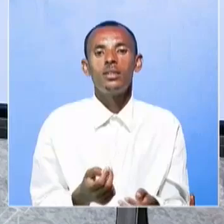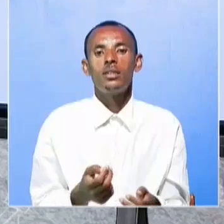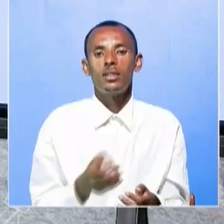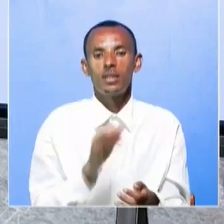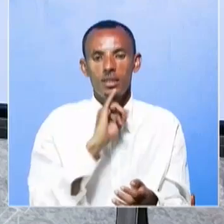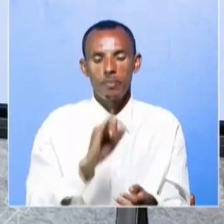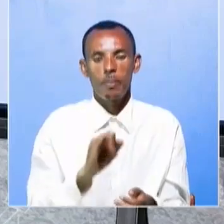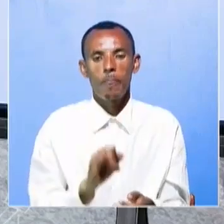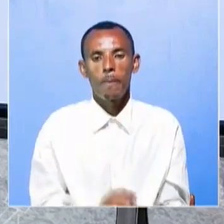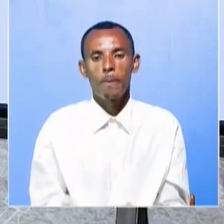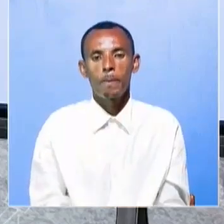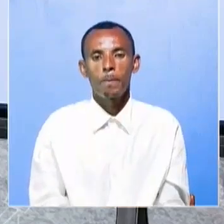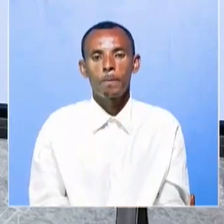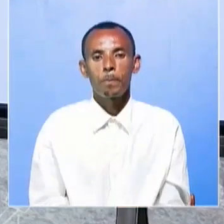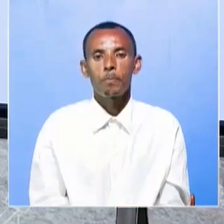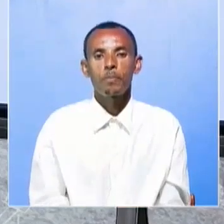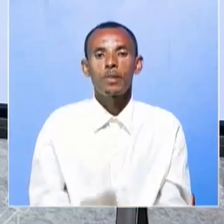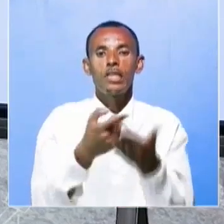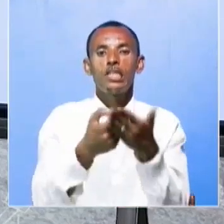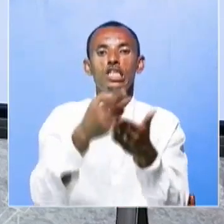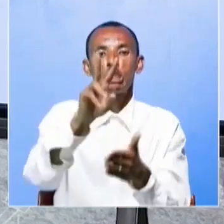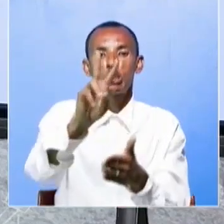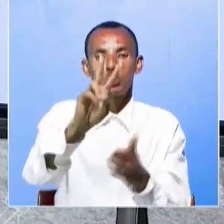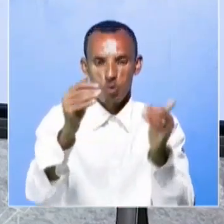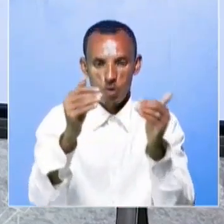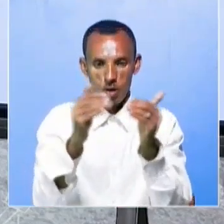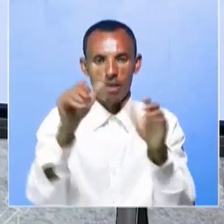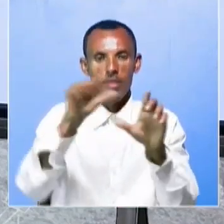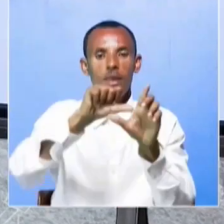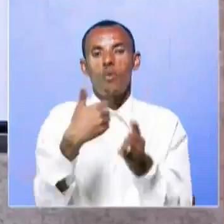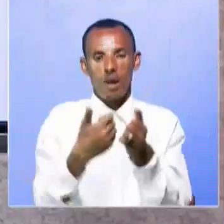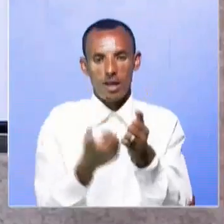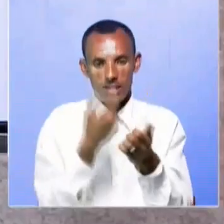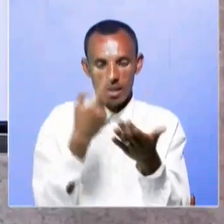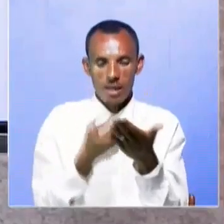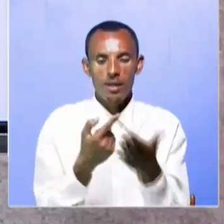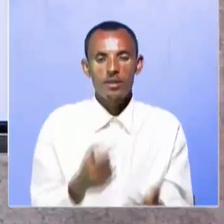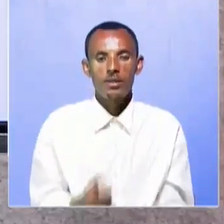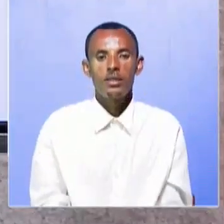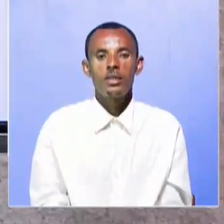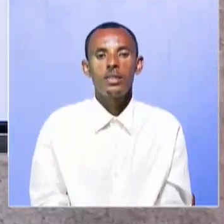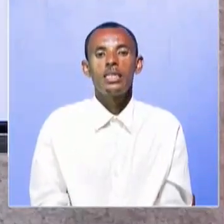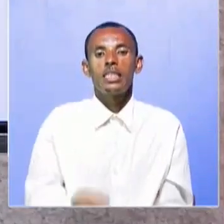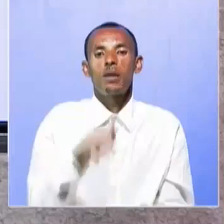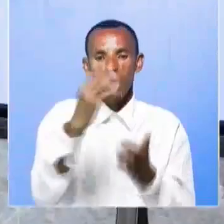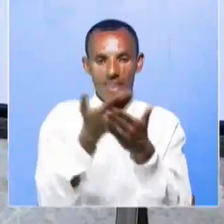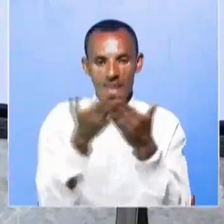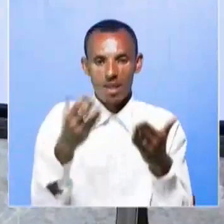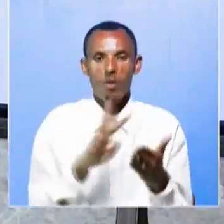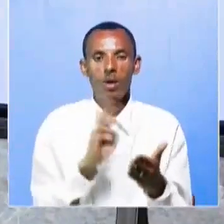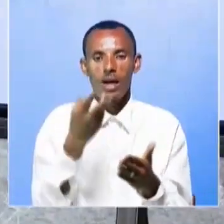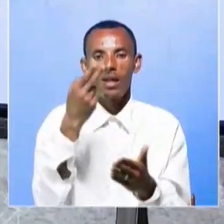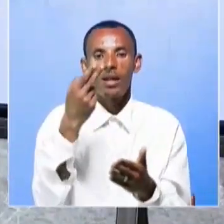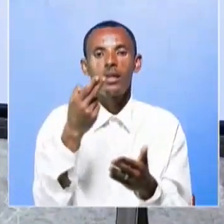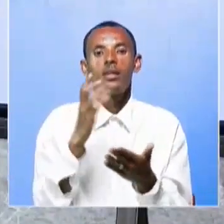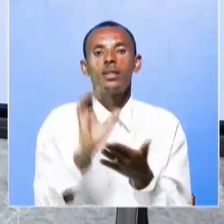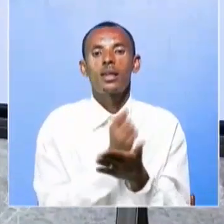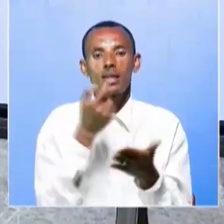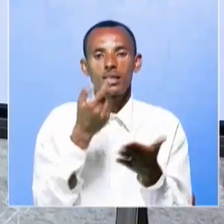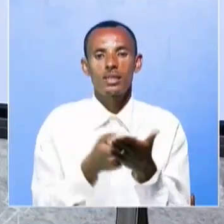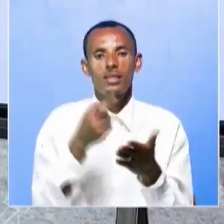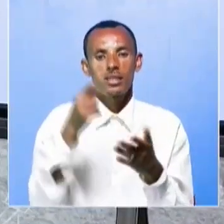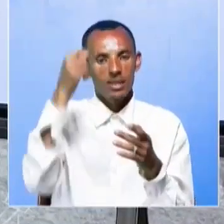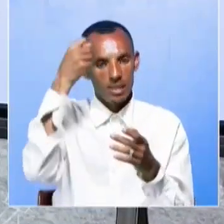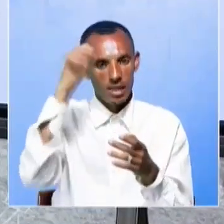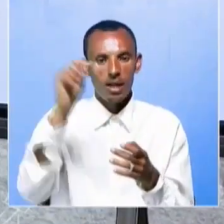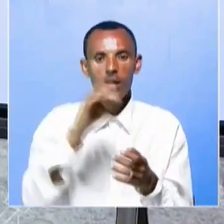is these two congruent angles. The main thing that you can take from this theorem